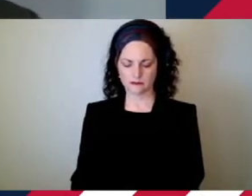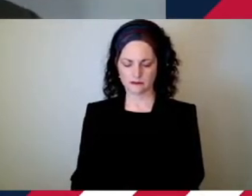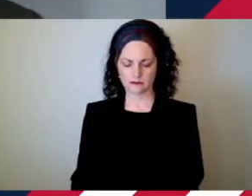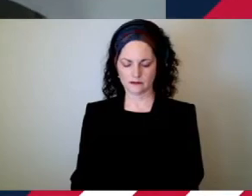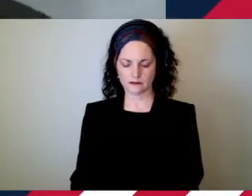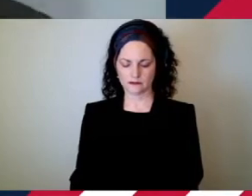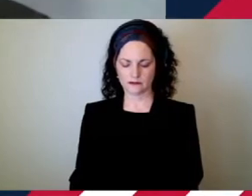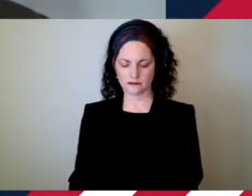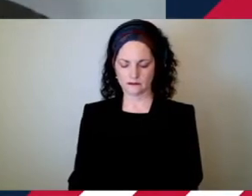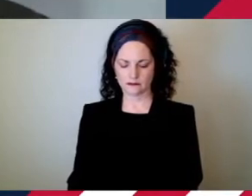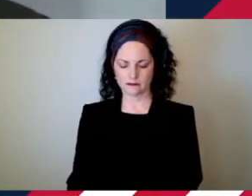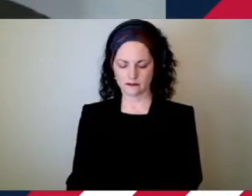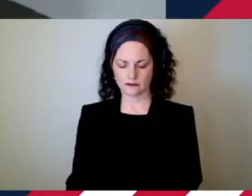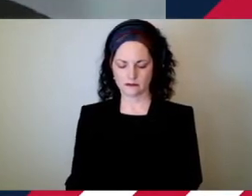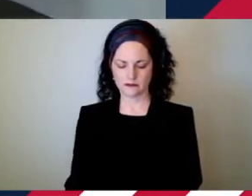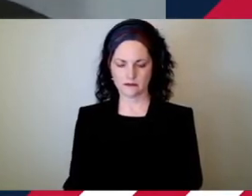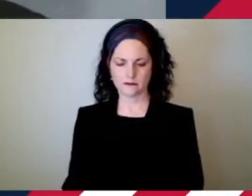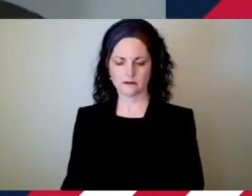just.